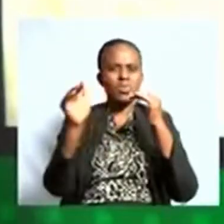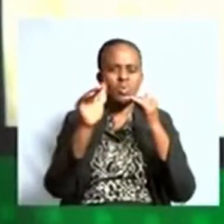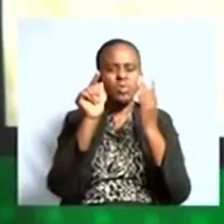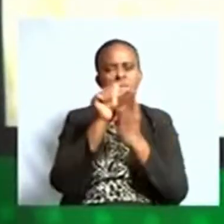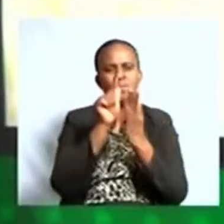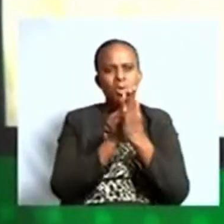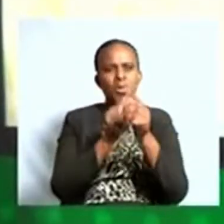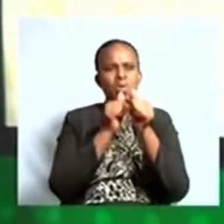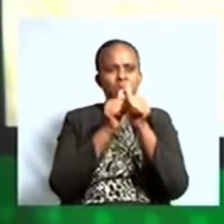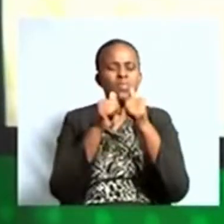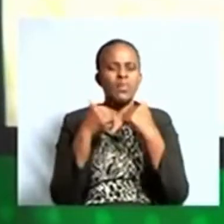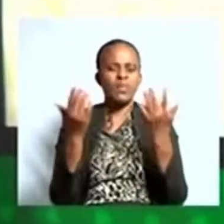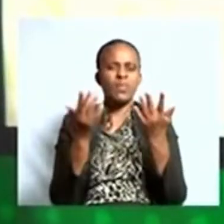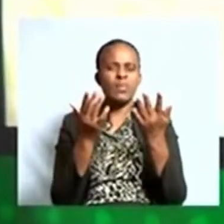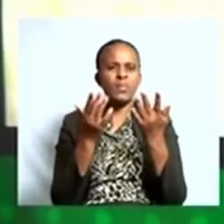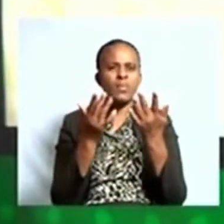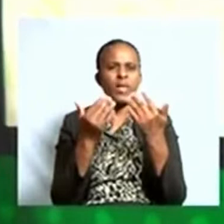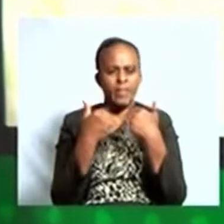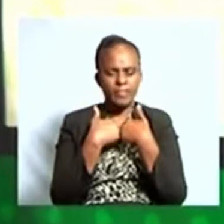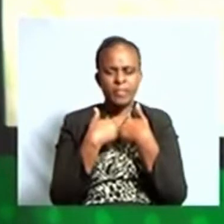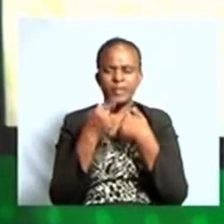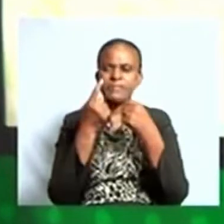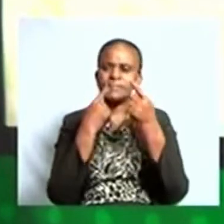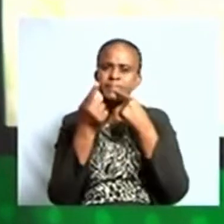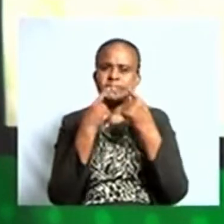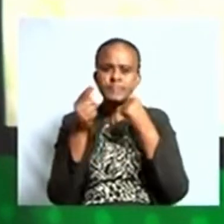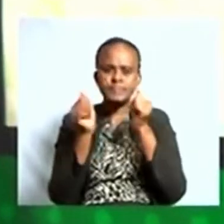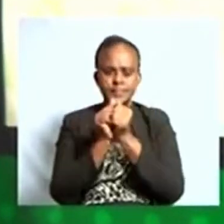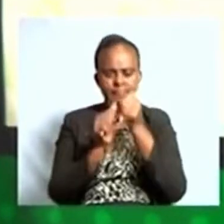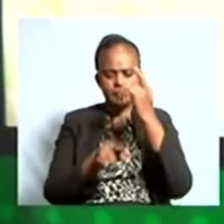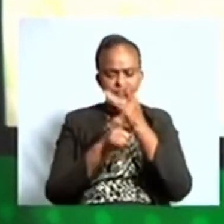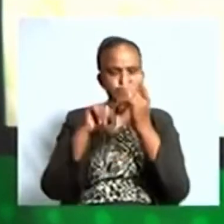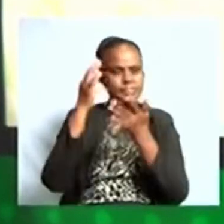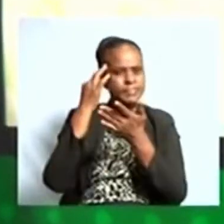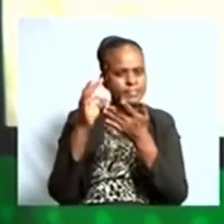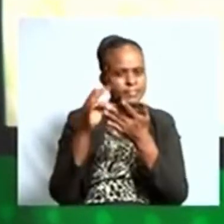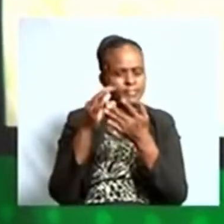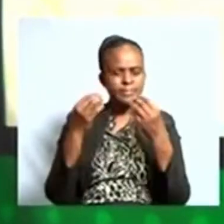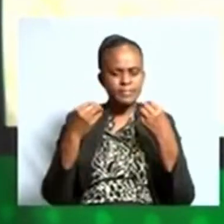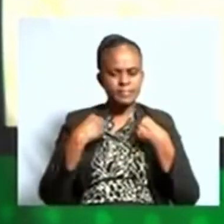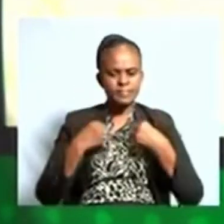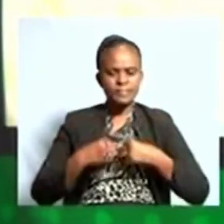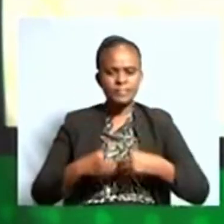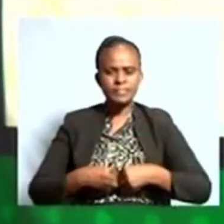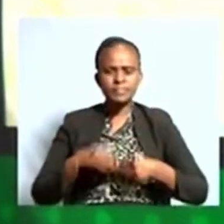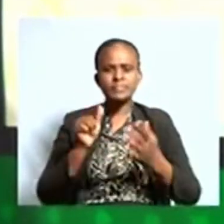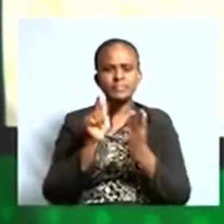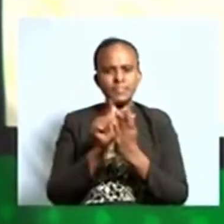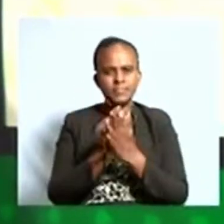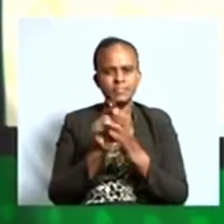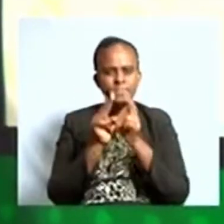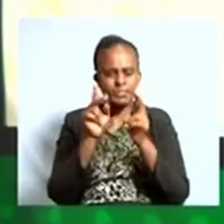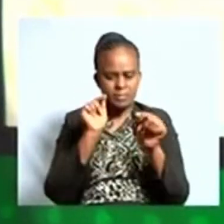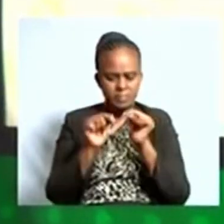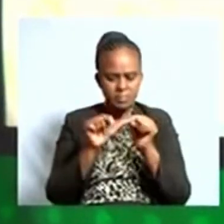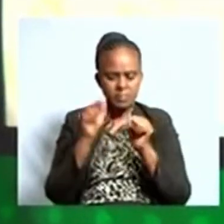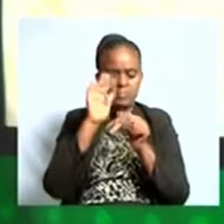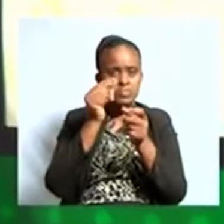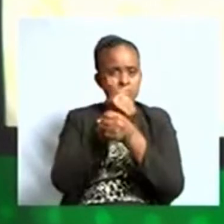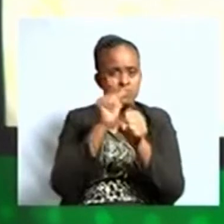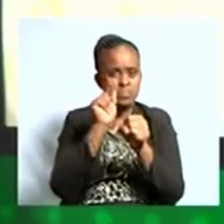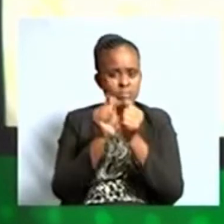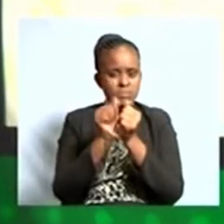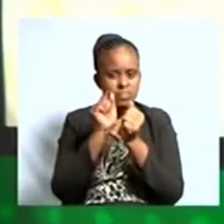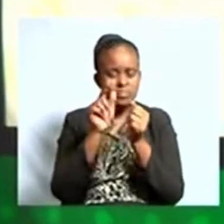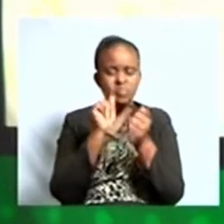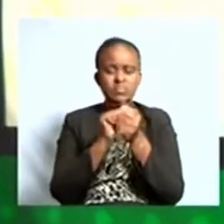We are dealing with this. I've had conversations with the town clerk. I've discussed with the mayor of Lusaka, and very soon we are going to deal with that problem.